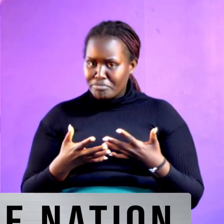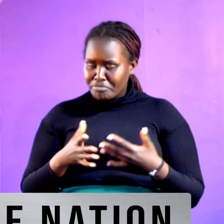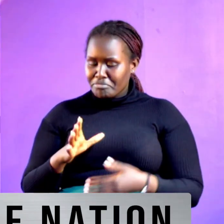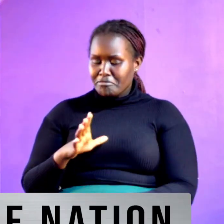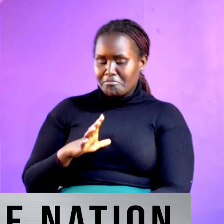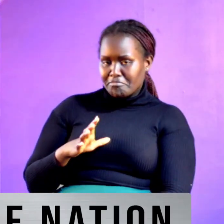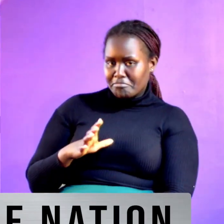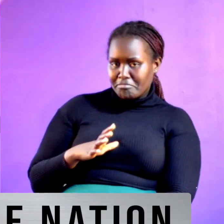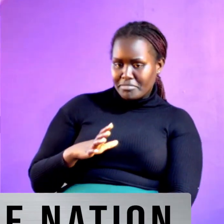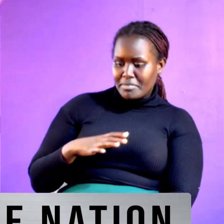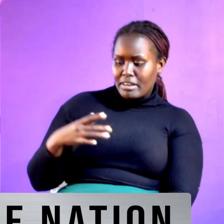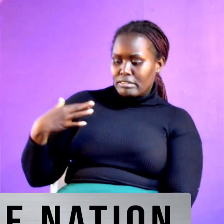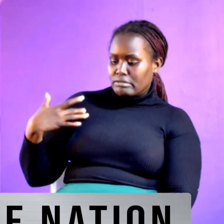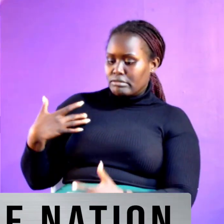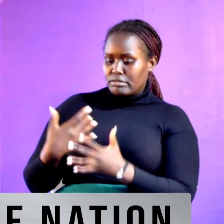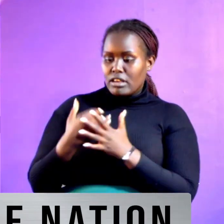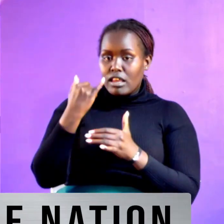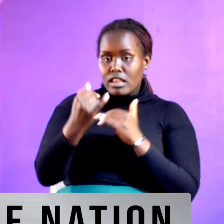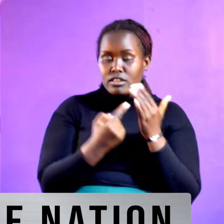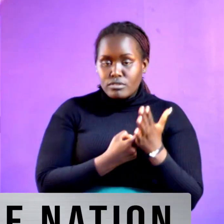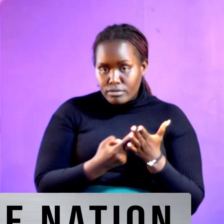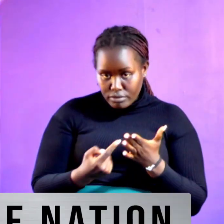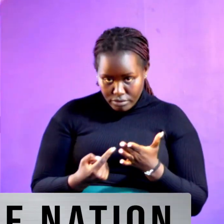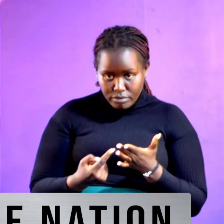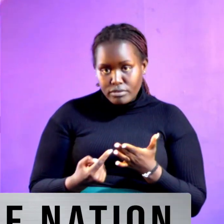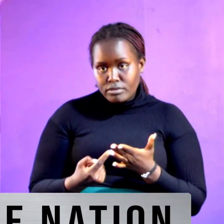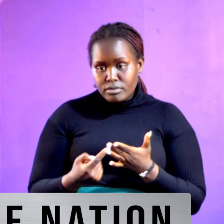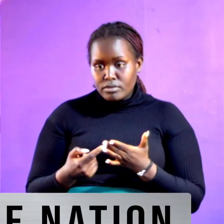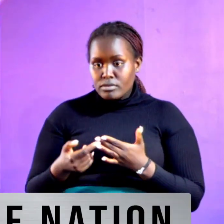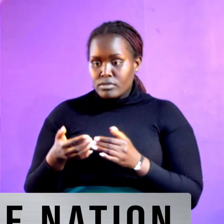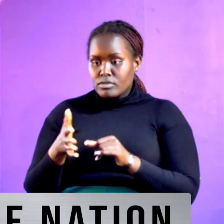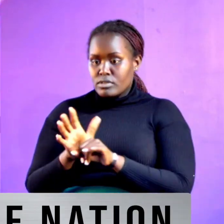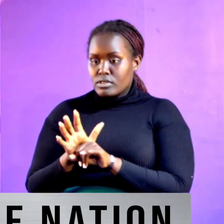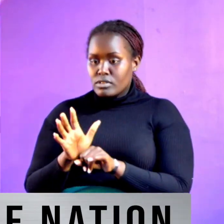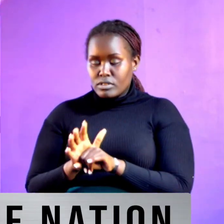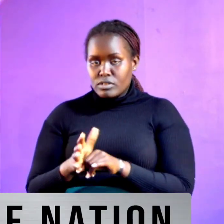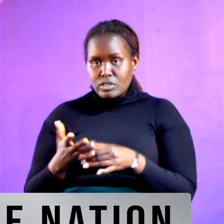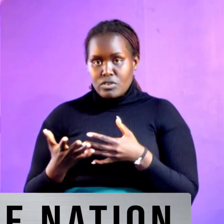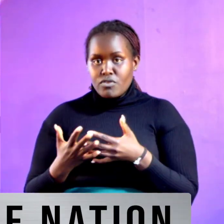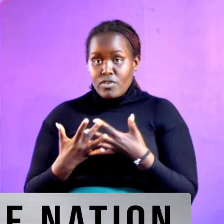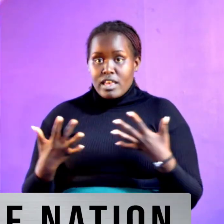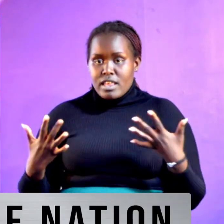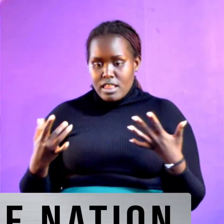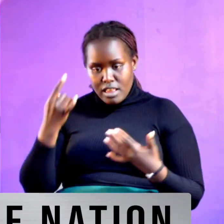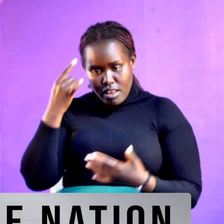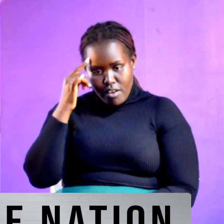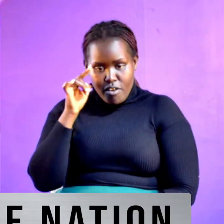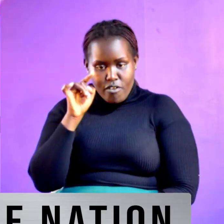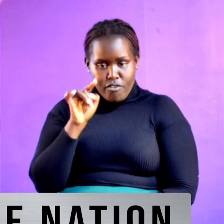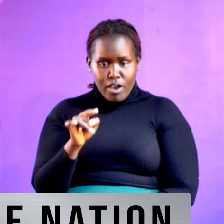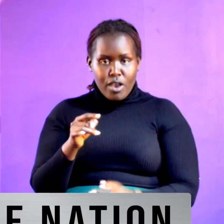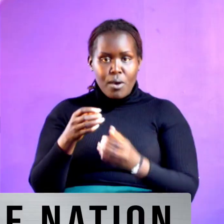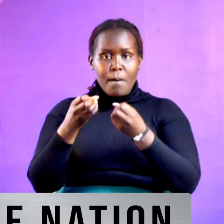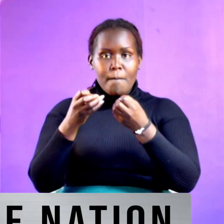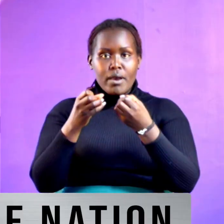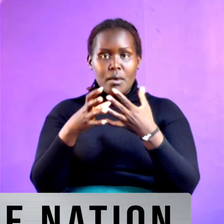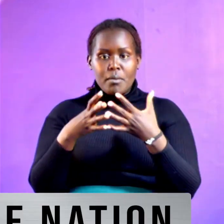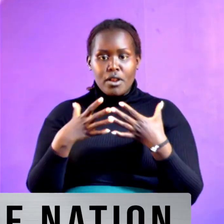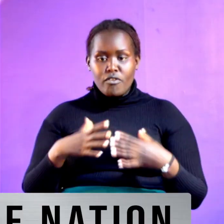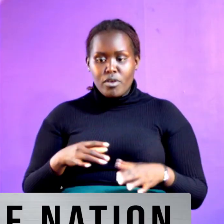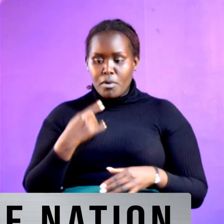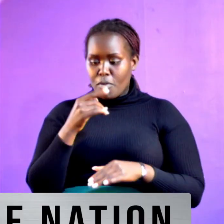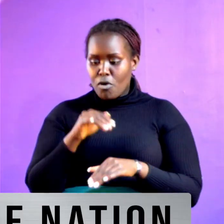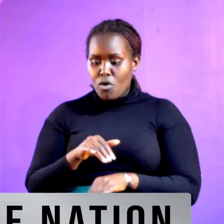Ndio. Since last week. A lot of accolades for you. Thank you. Many of the people who followed the